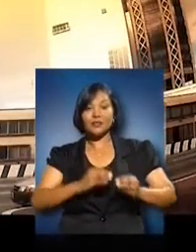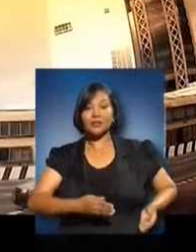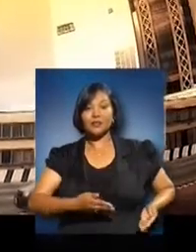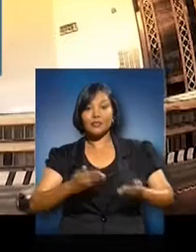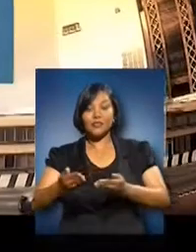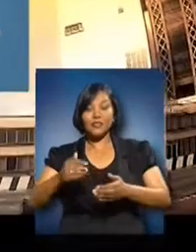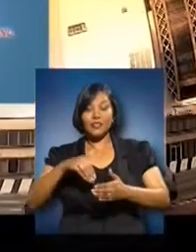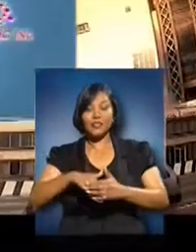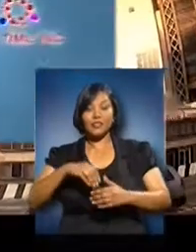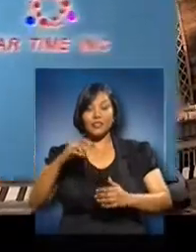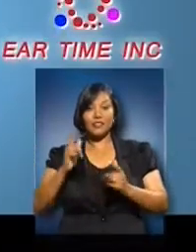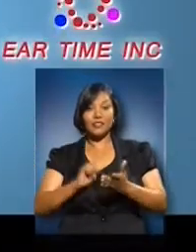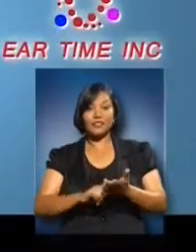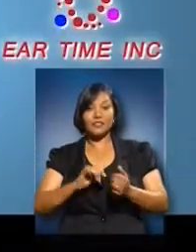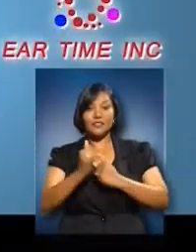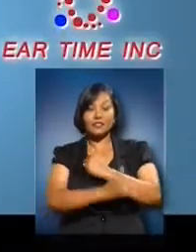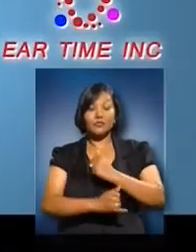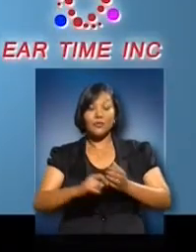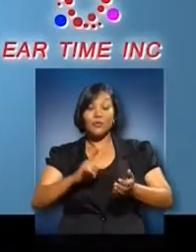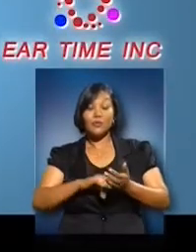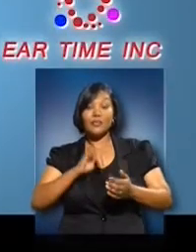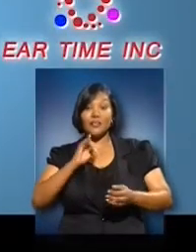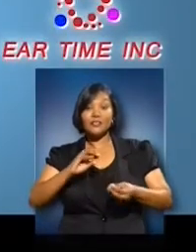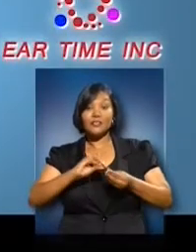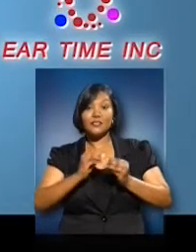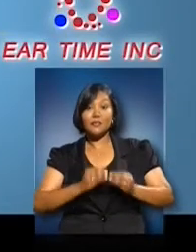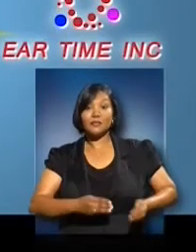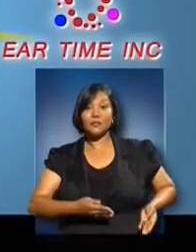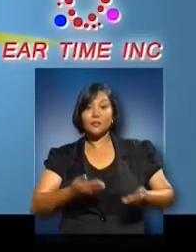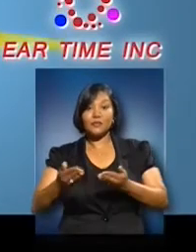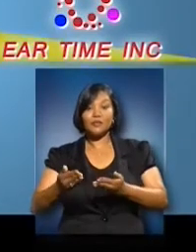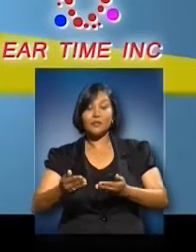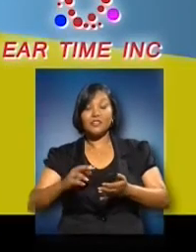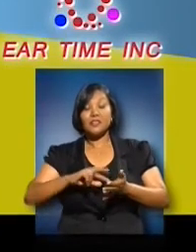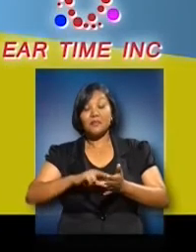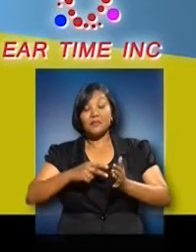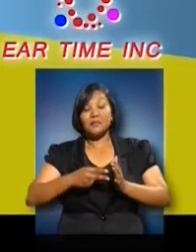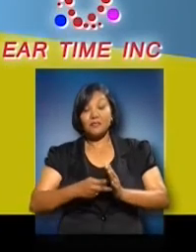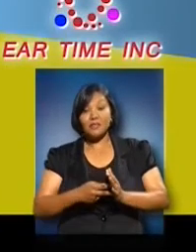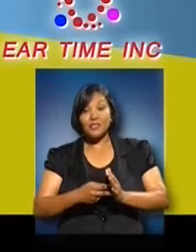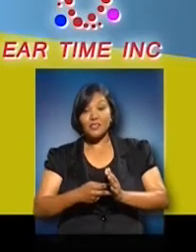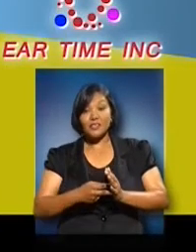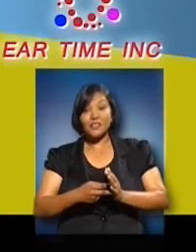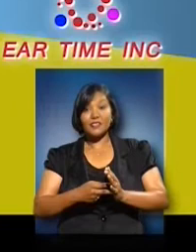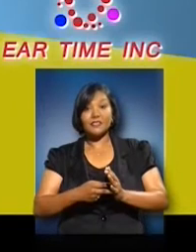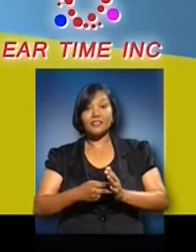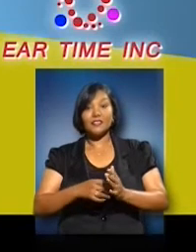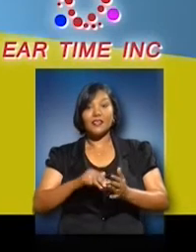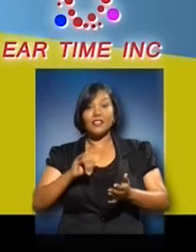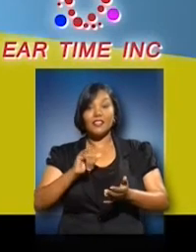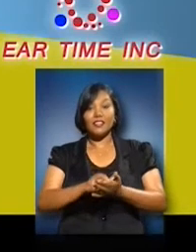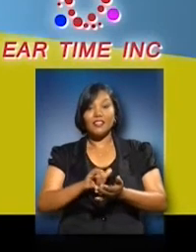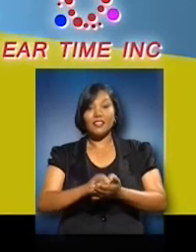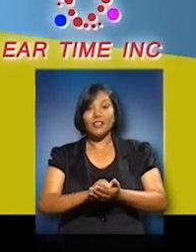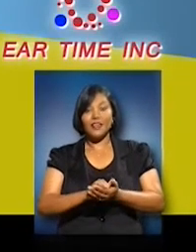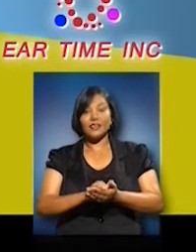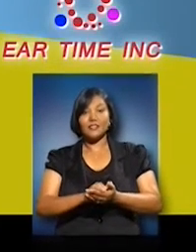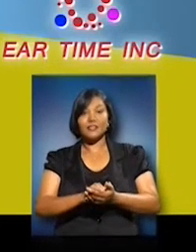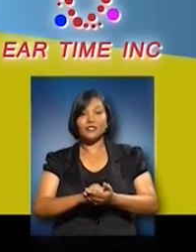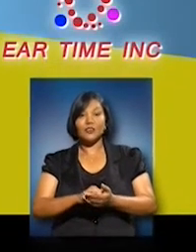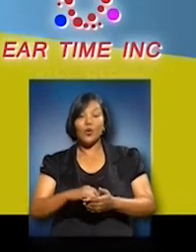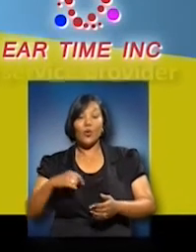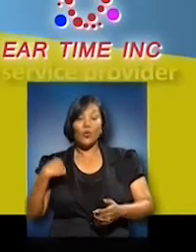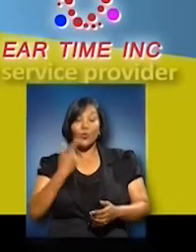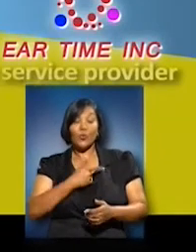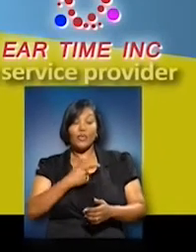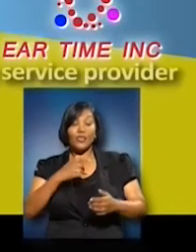republic. But what is number portability? Simply put, number portability or number porting is